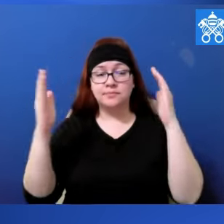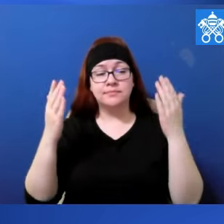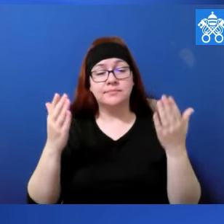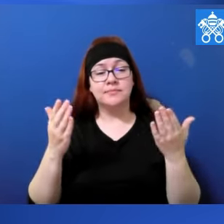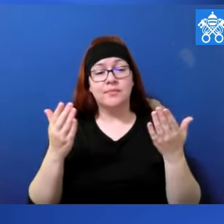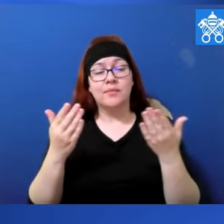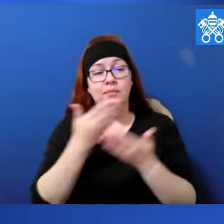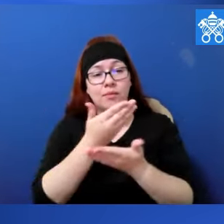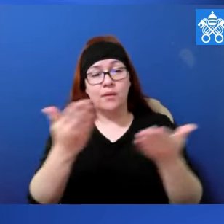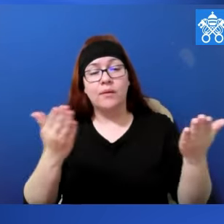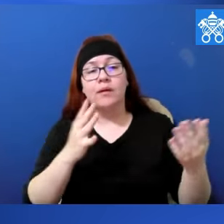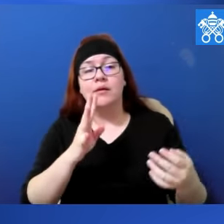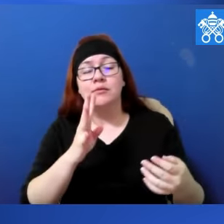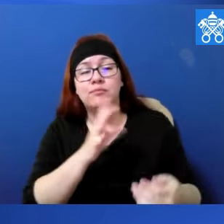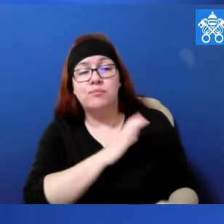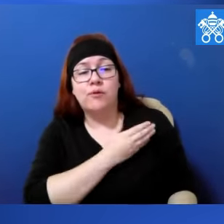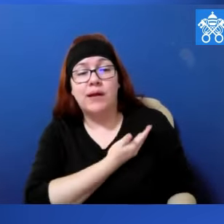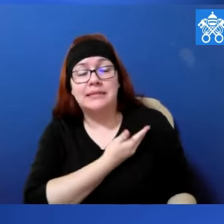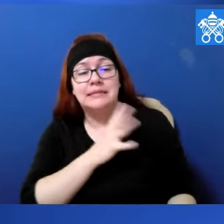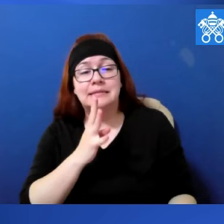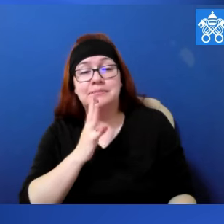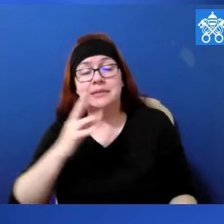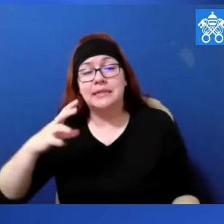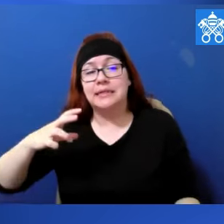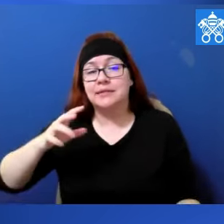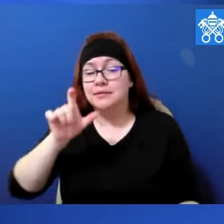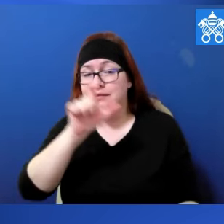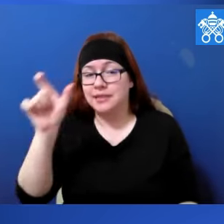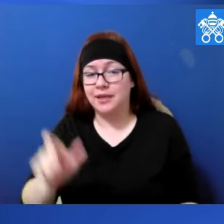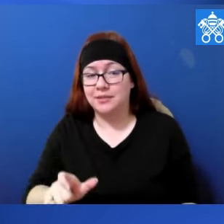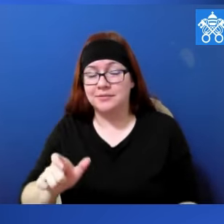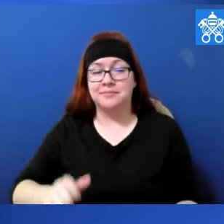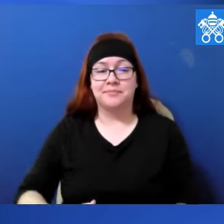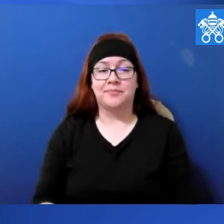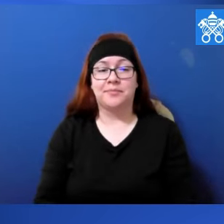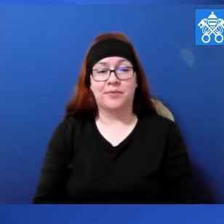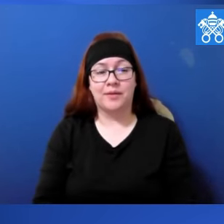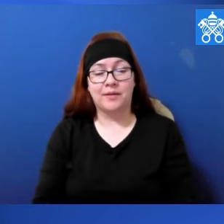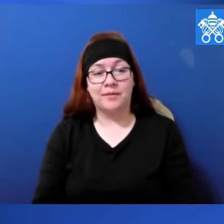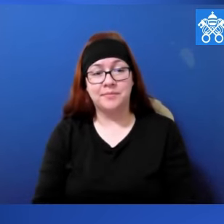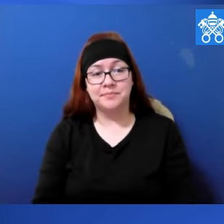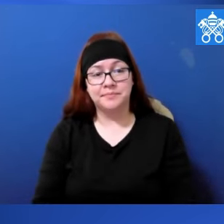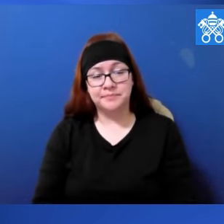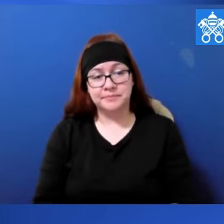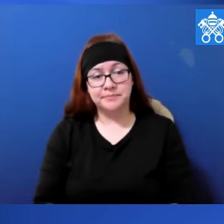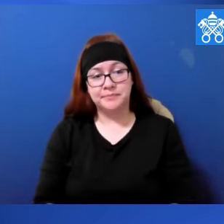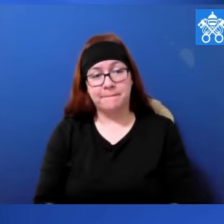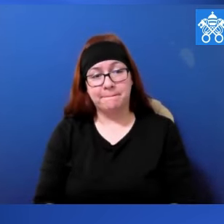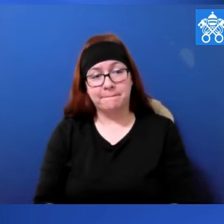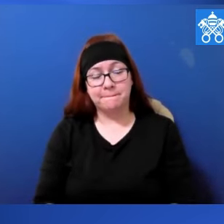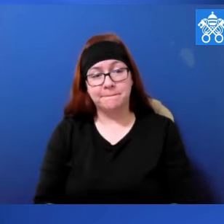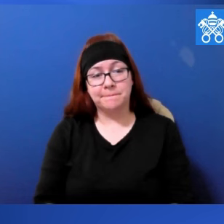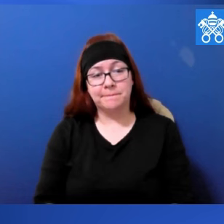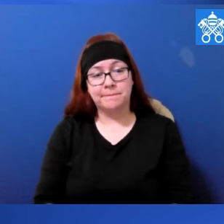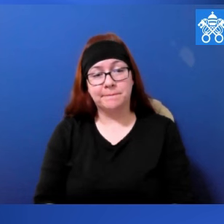Saluto cordialmente i fedeli di lingua portoghese, in modo speciale quelli venuti dal Portogallo e i pellegrini